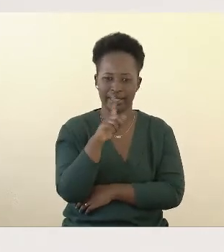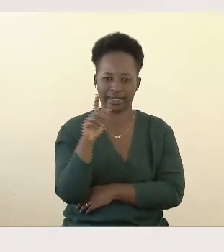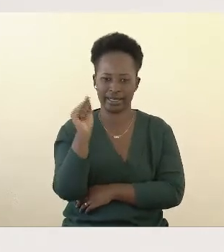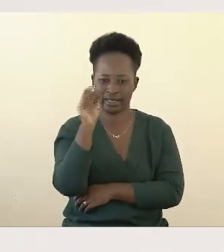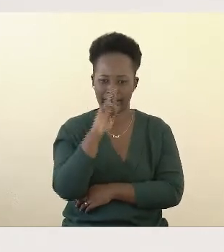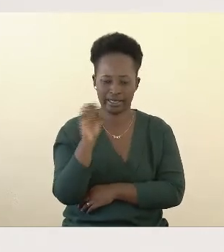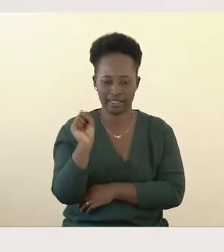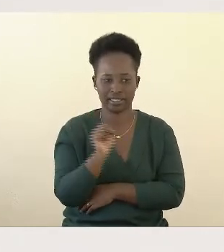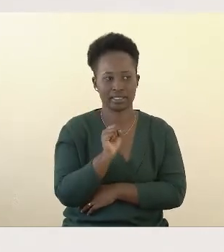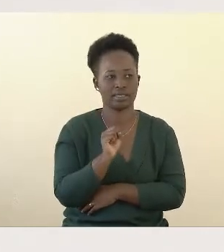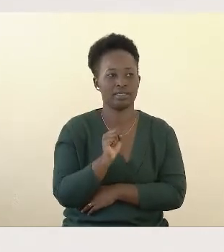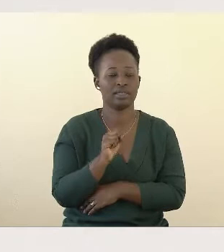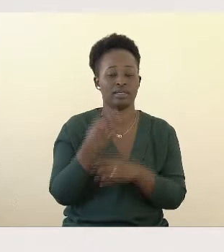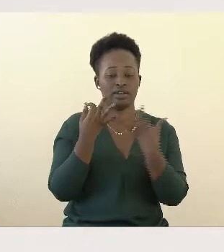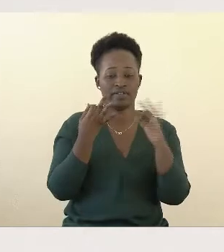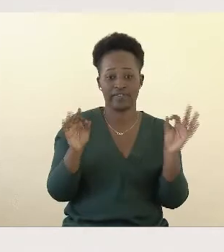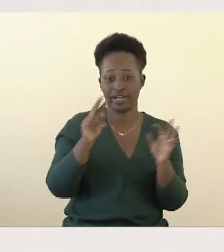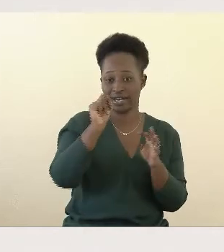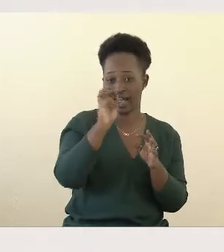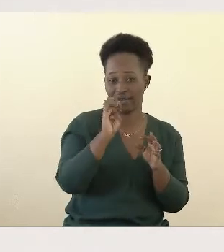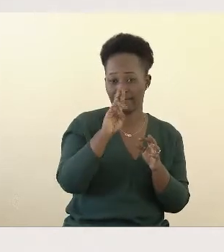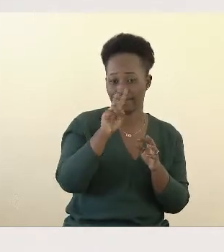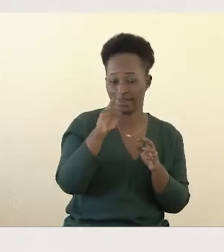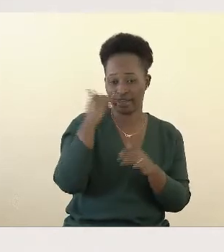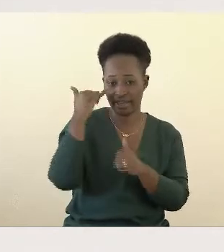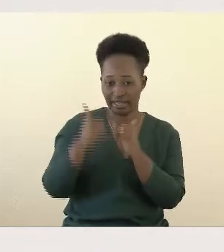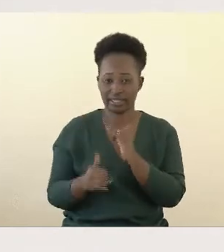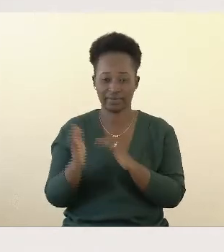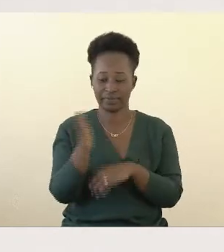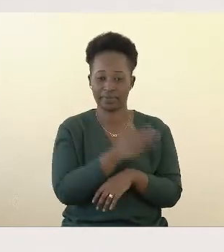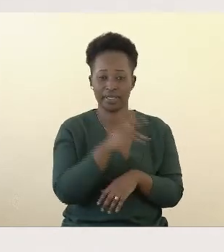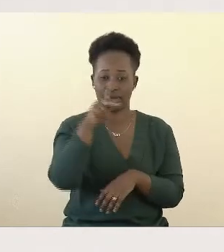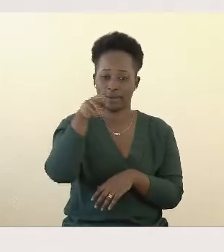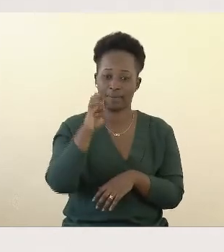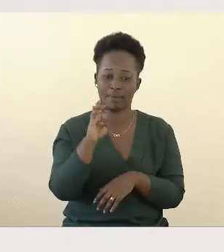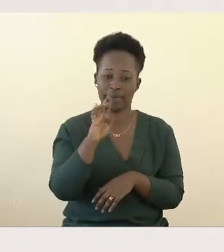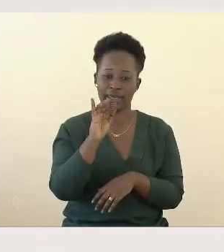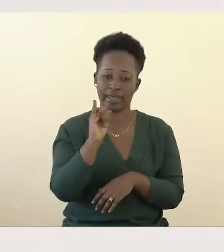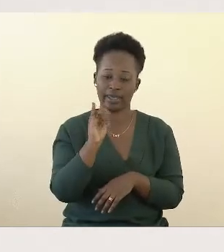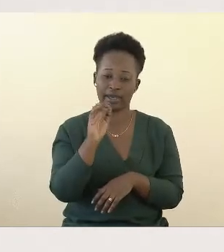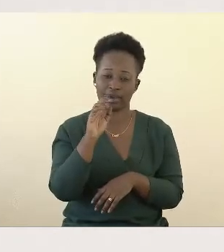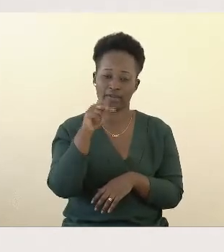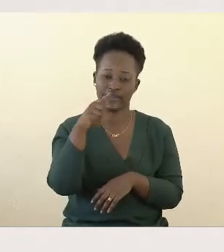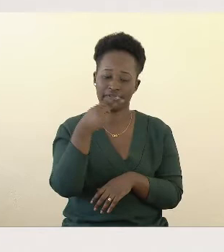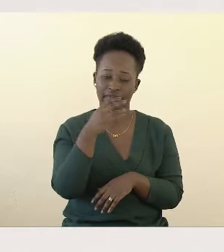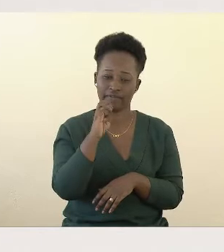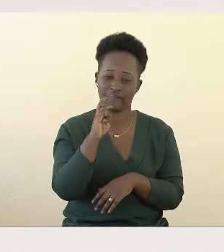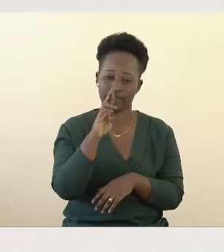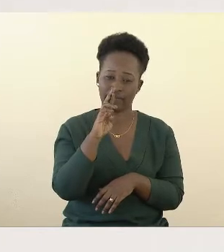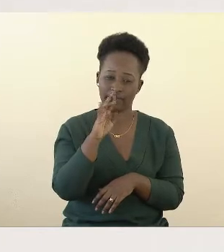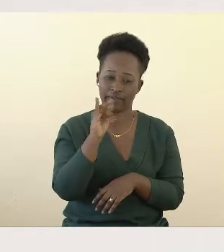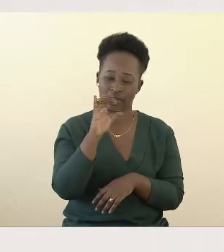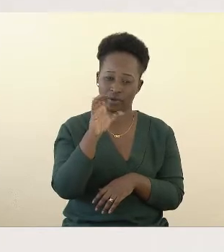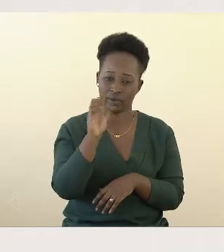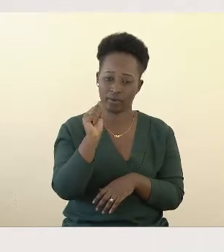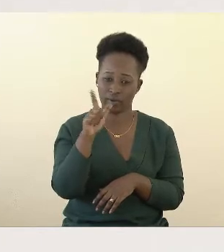erectile pili muscles, free nerve endings, hair follicles, hair root. These are found in